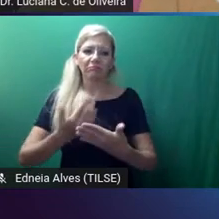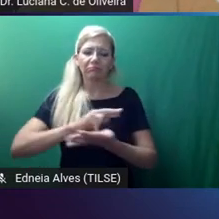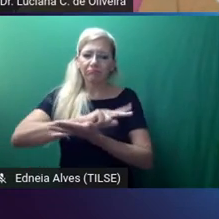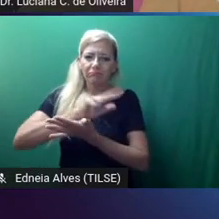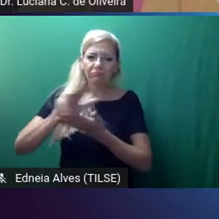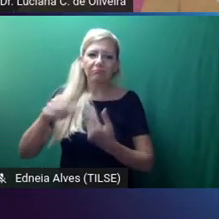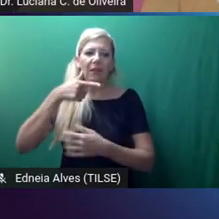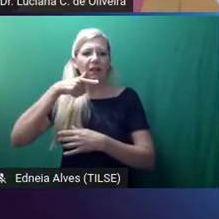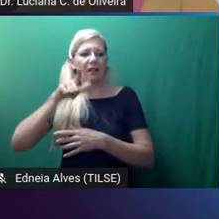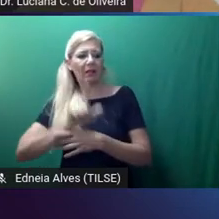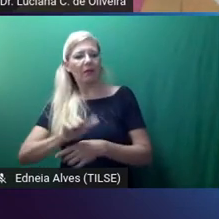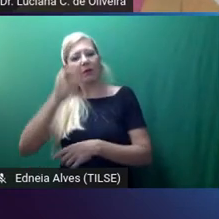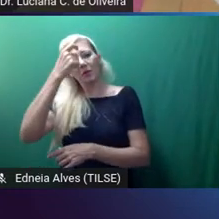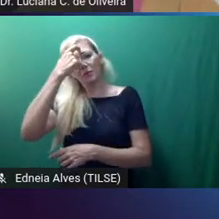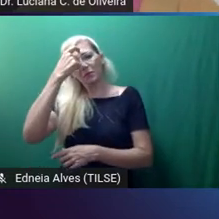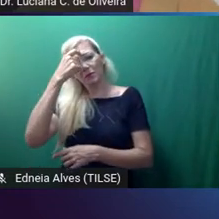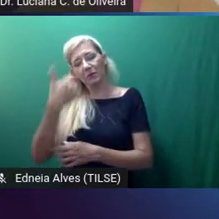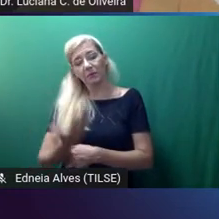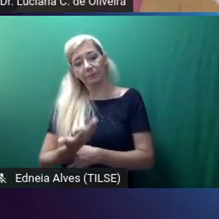mindset?